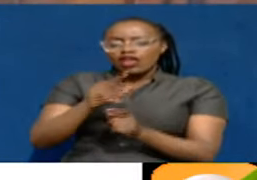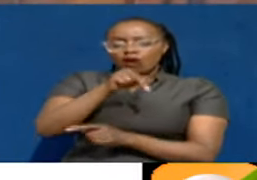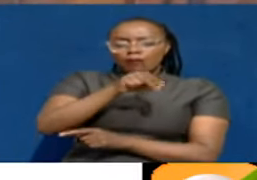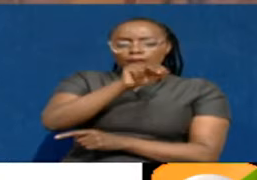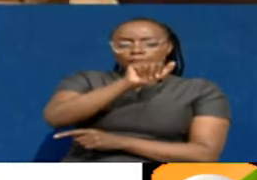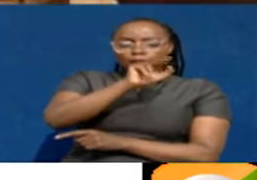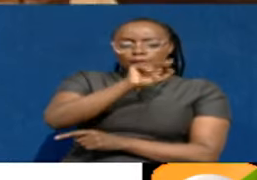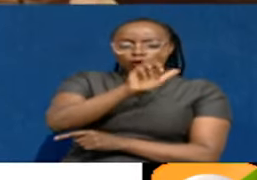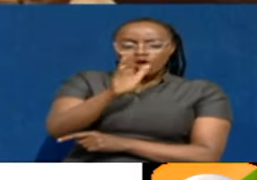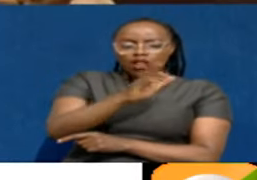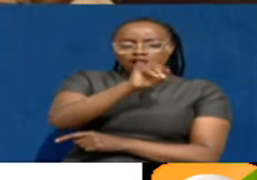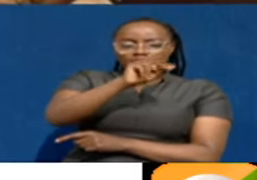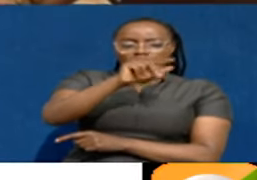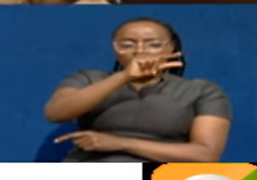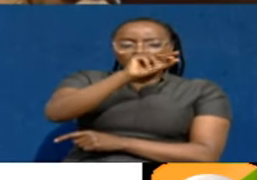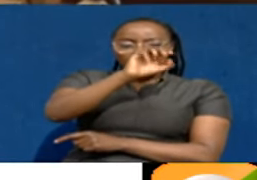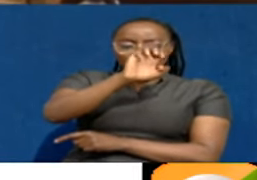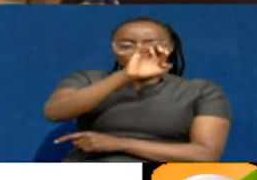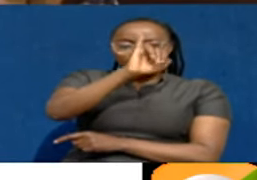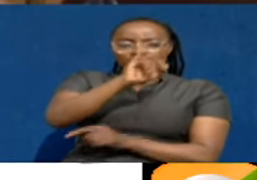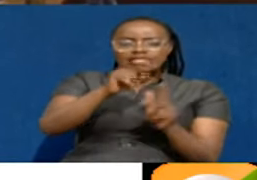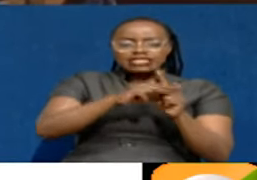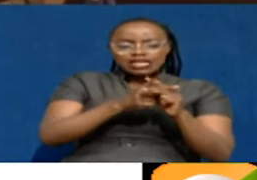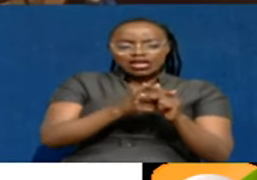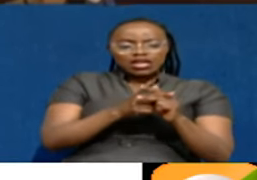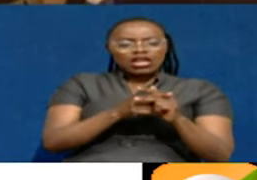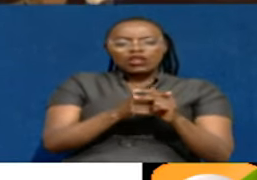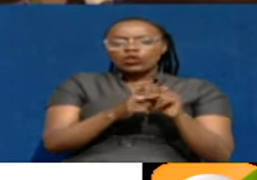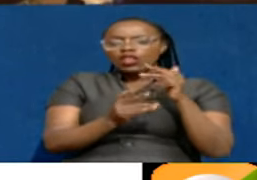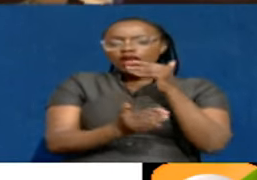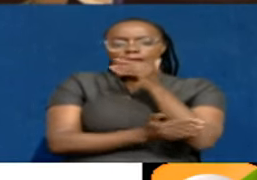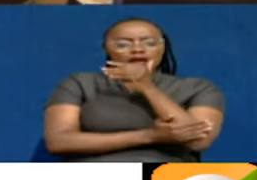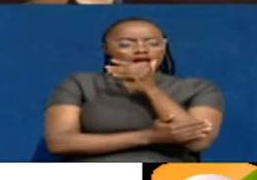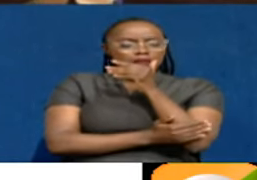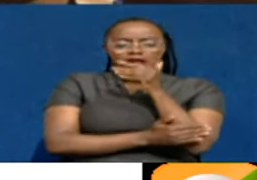route. Paul Ngei started off on a very bad note